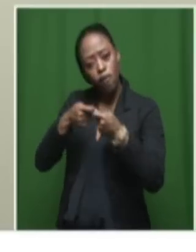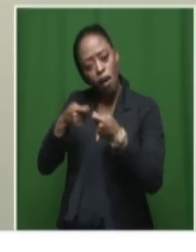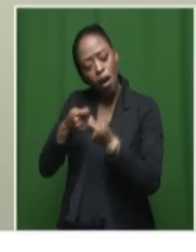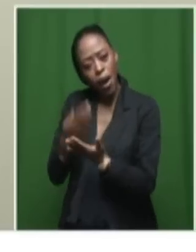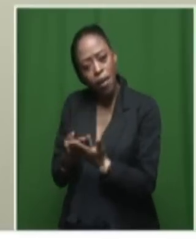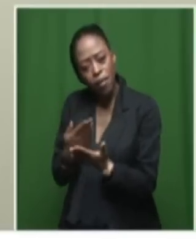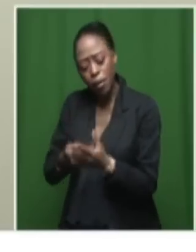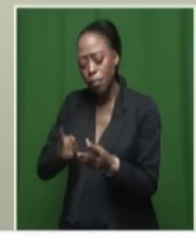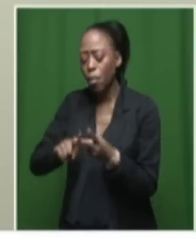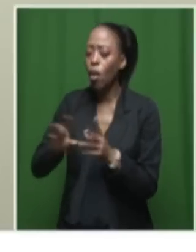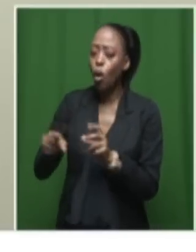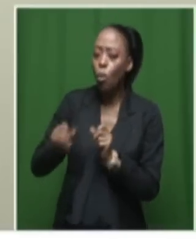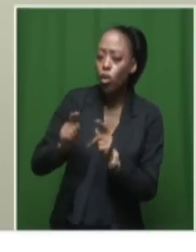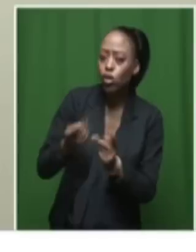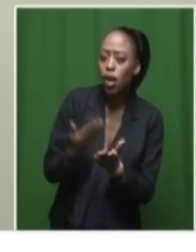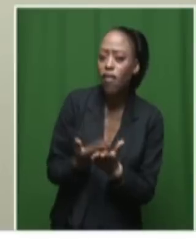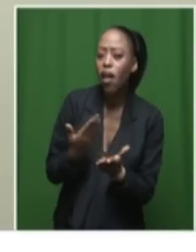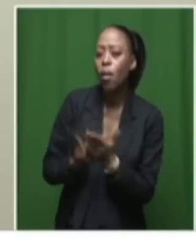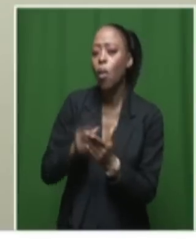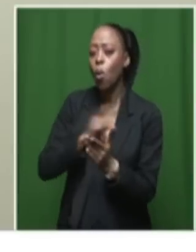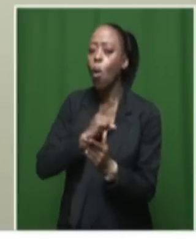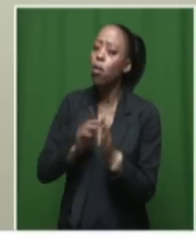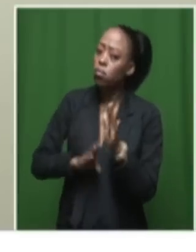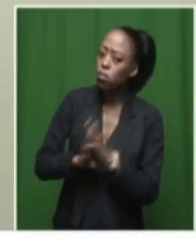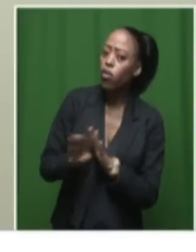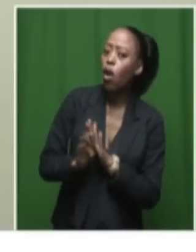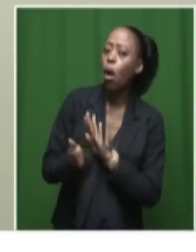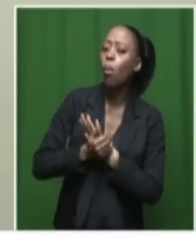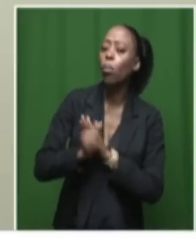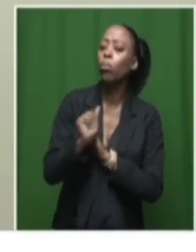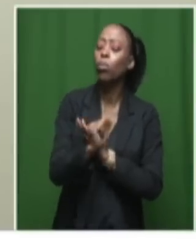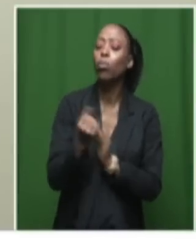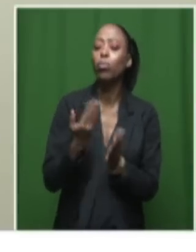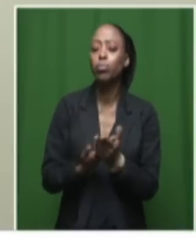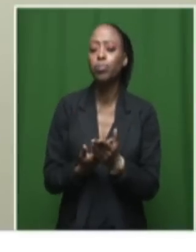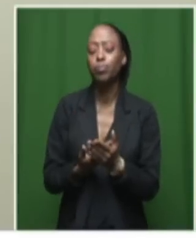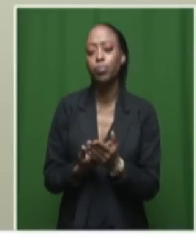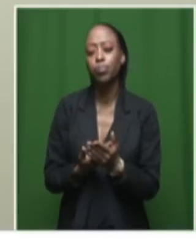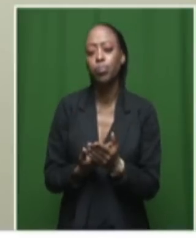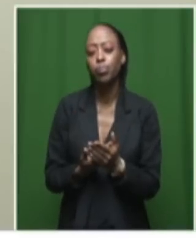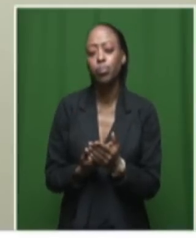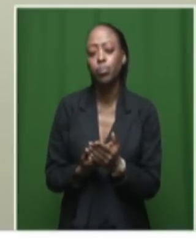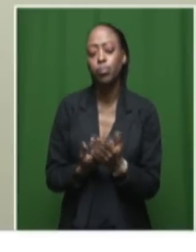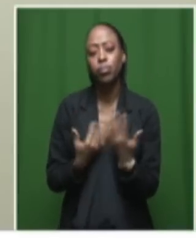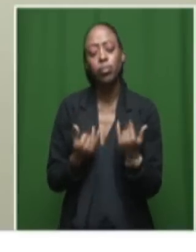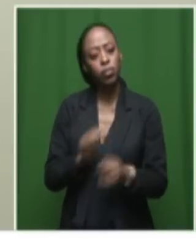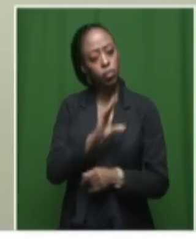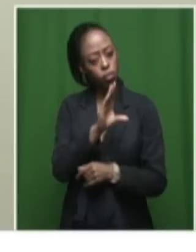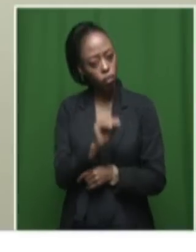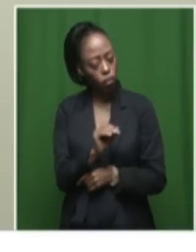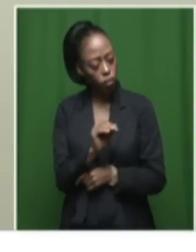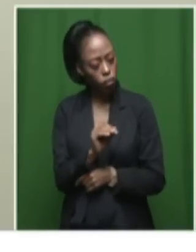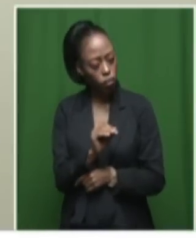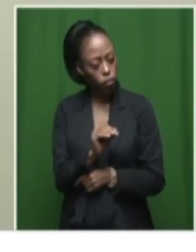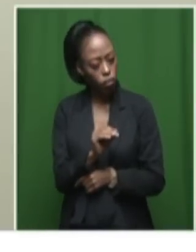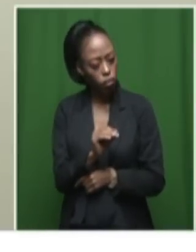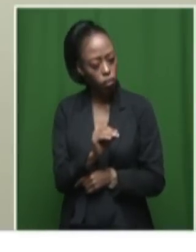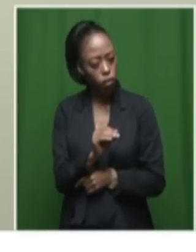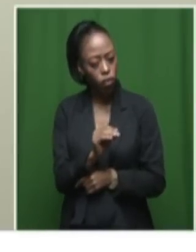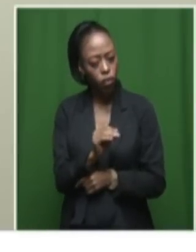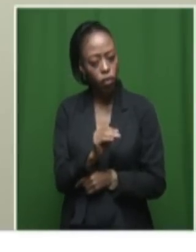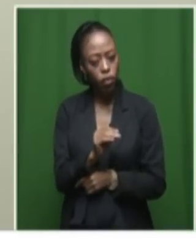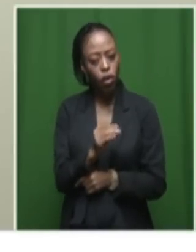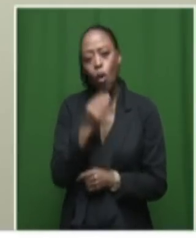and opportunities, to advance his career at this event. Now we've asked the question, has anybody